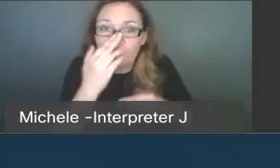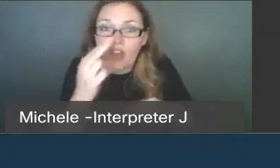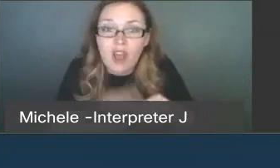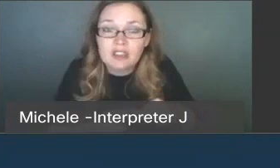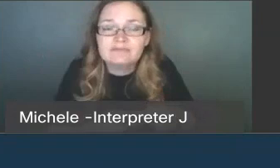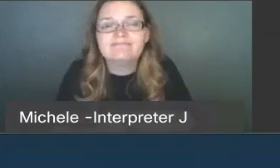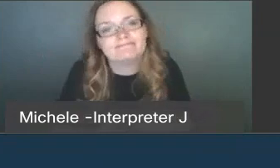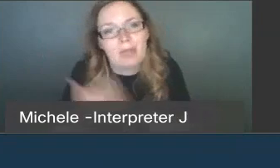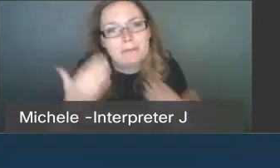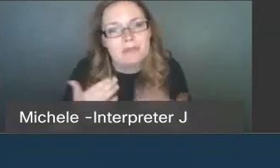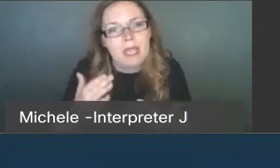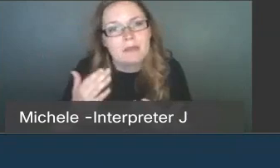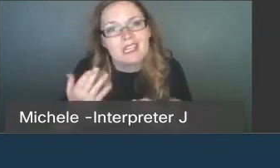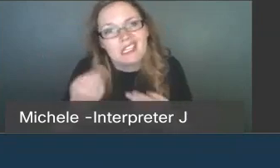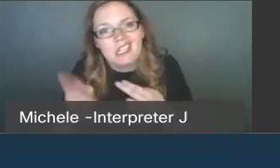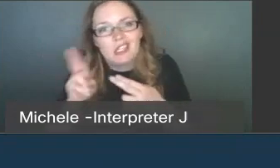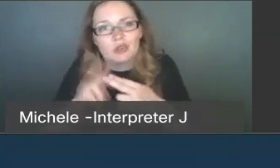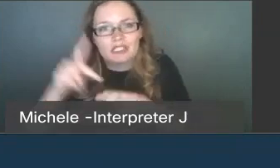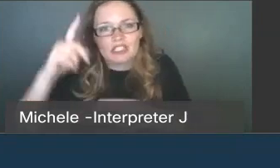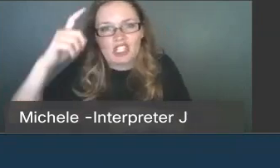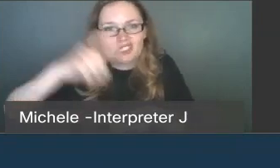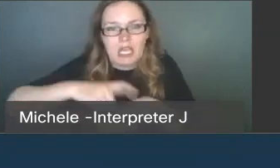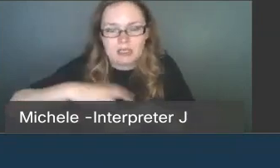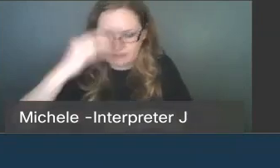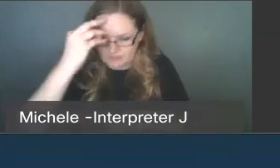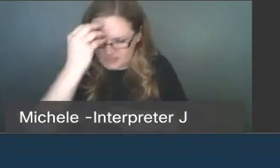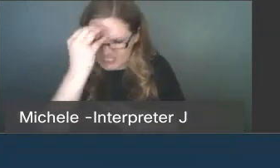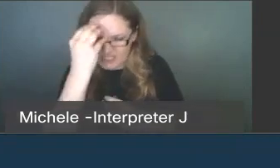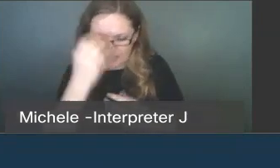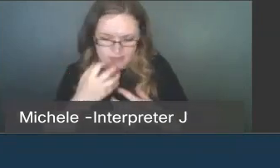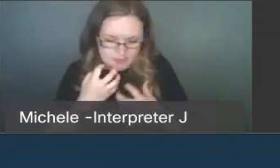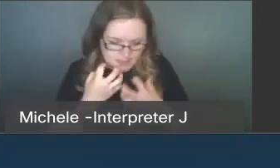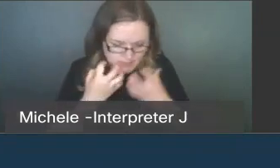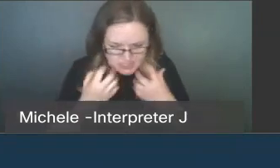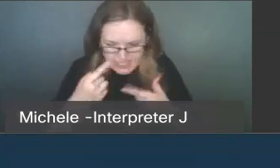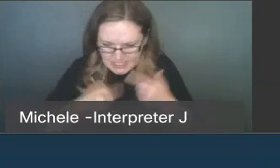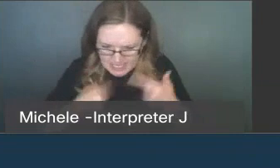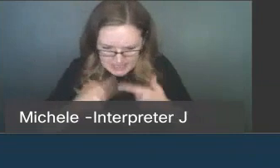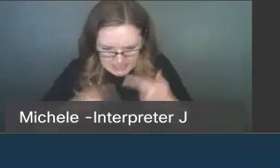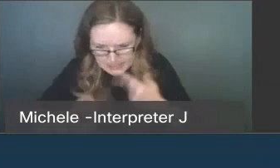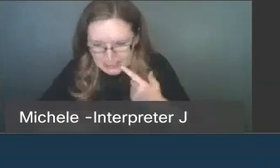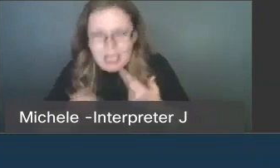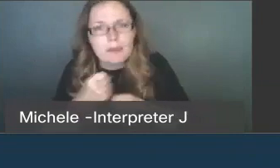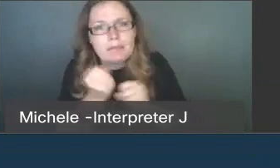of time that they're kind of stewing and increasing their anger and ultimately producing negative